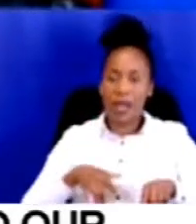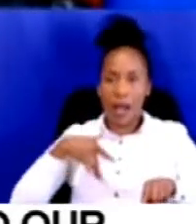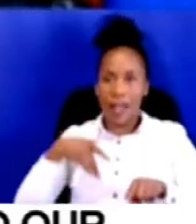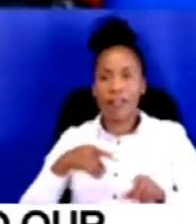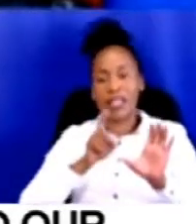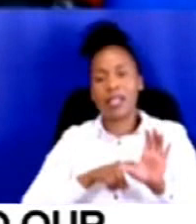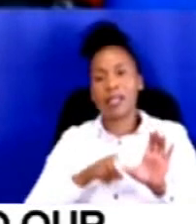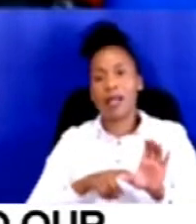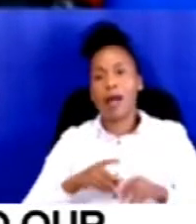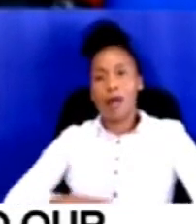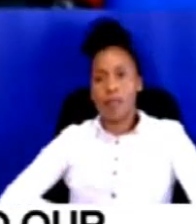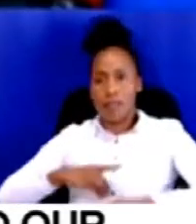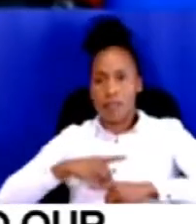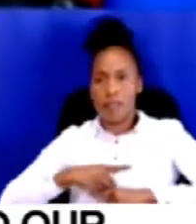people.